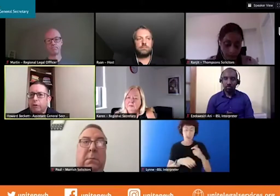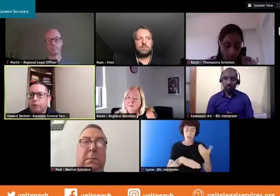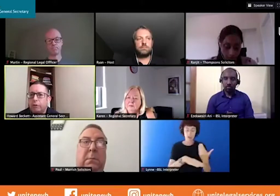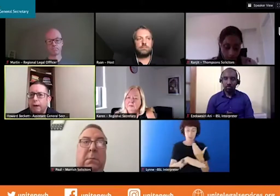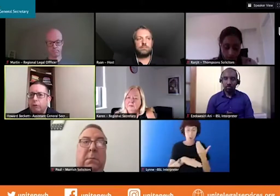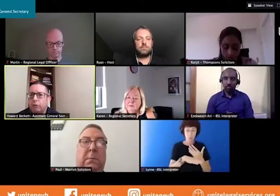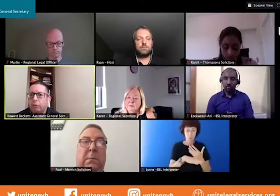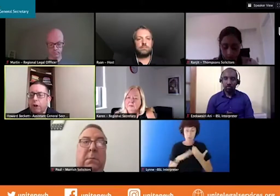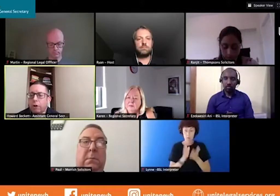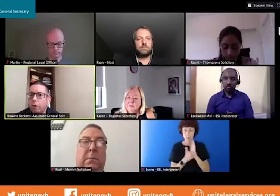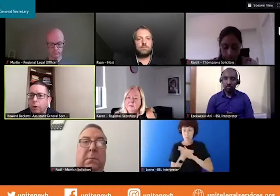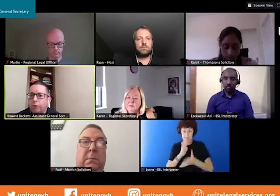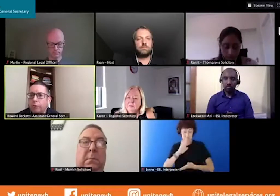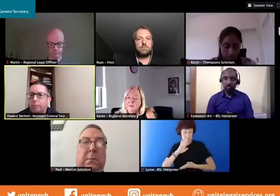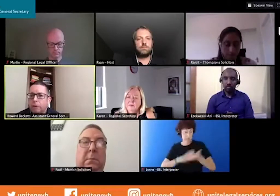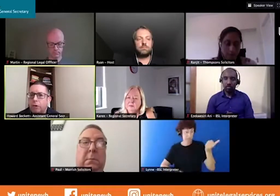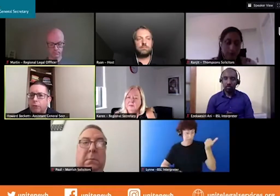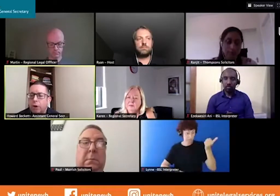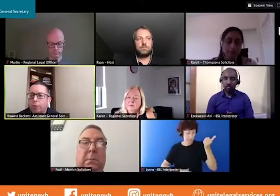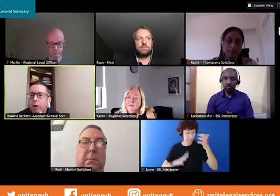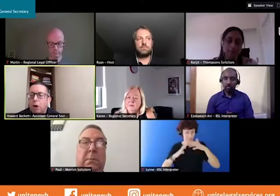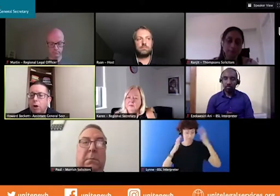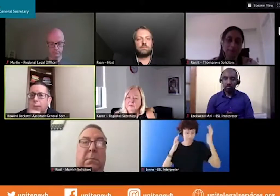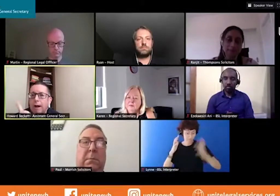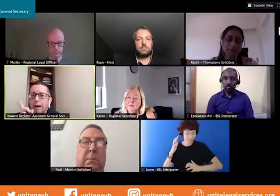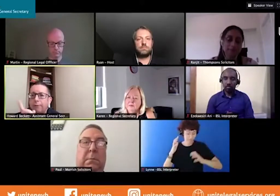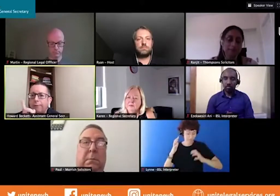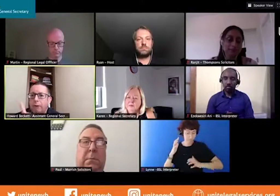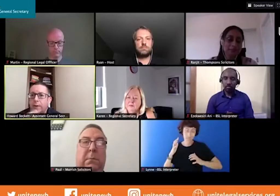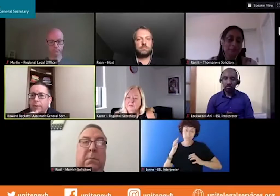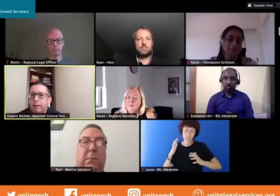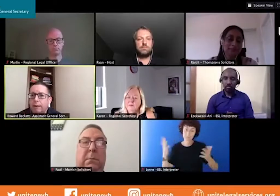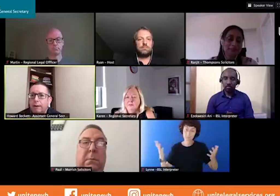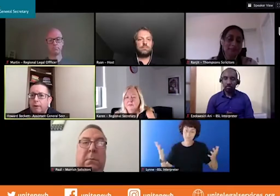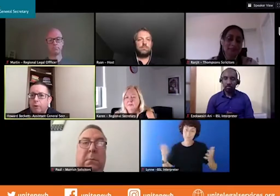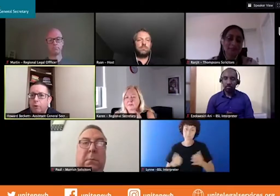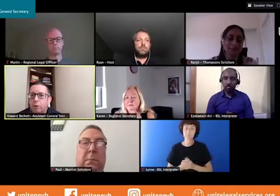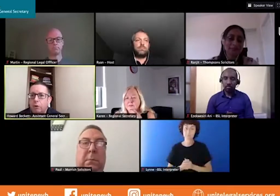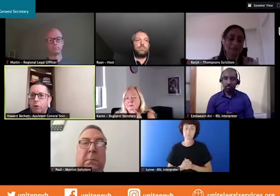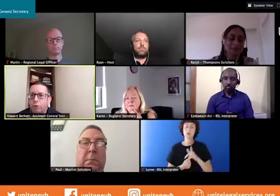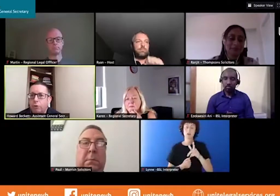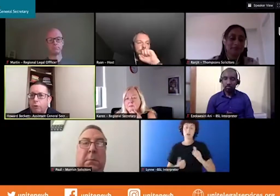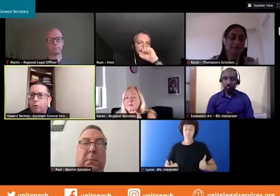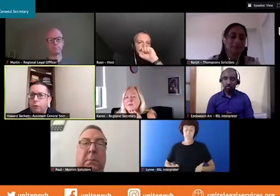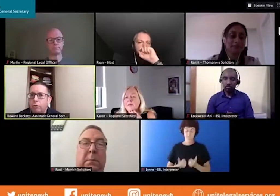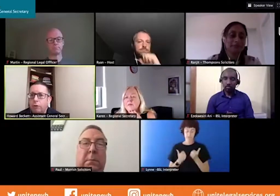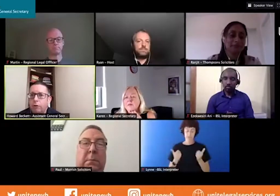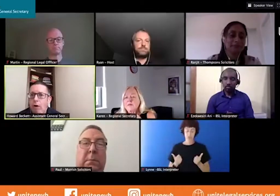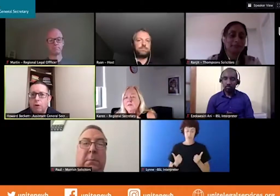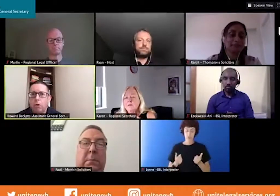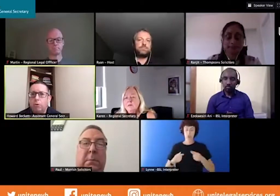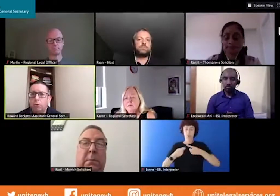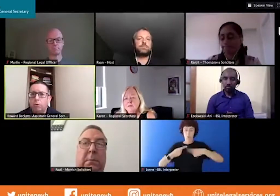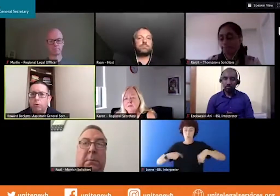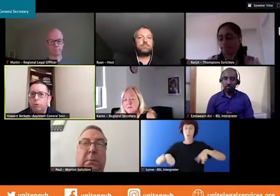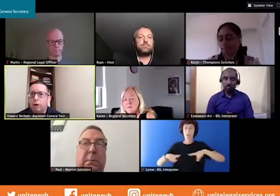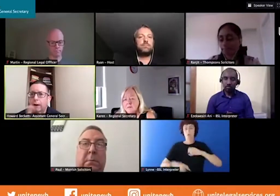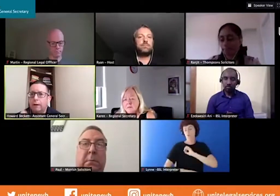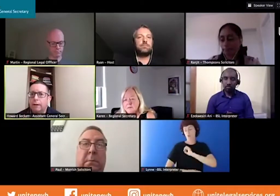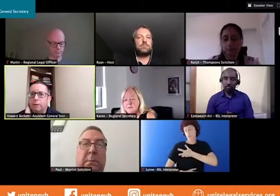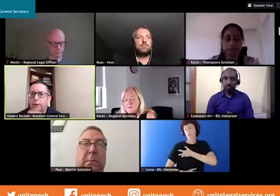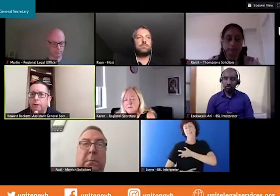will simply not recover. But Karen, I'll finish by saying this, because we're all trade unionists here, and we all know that the reality is that this